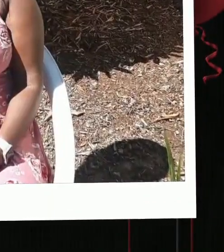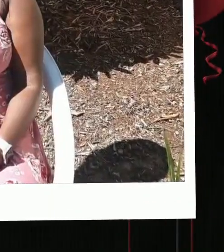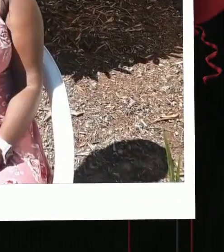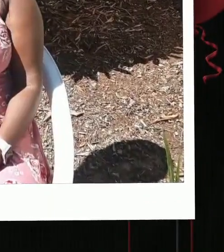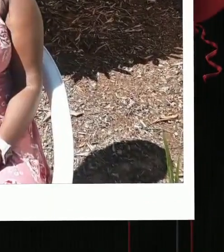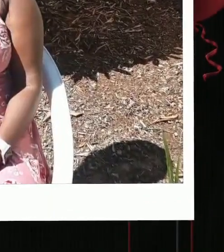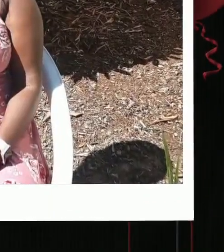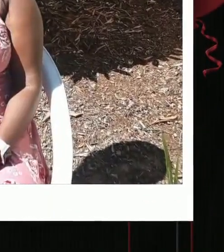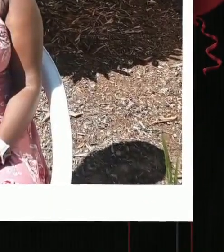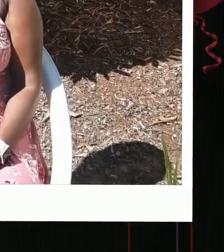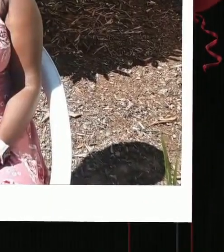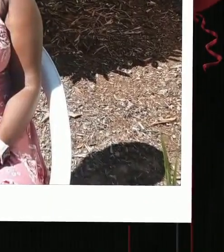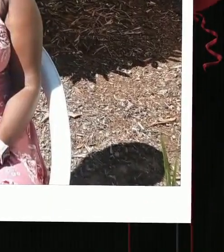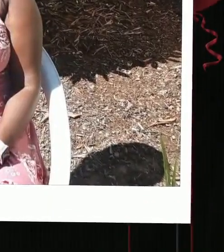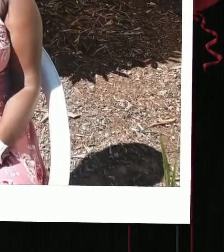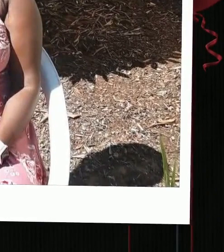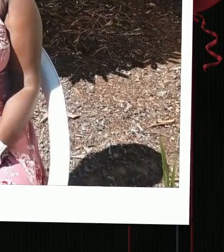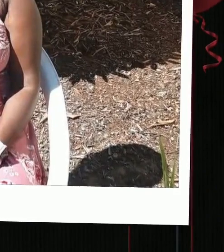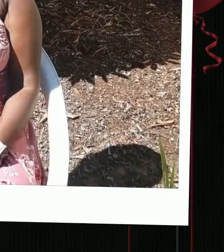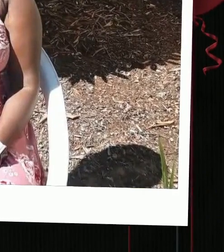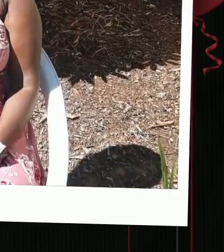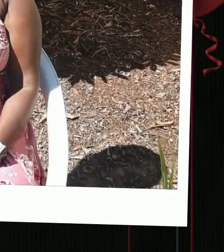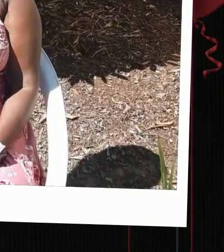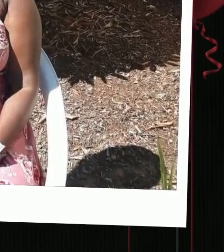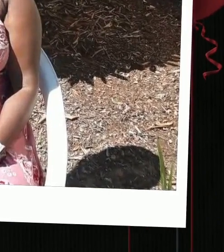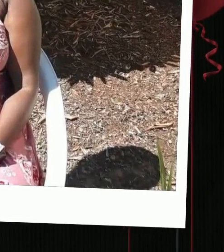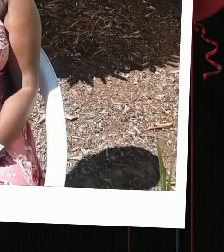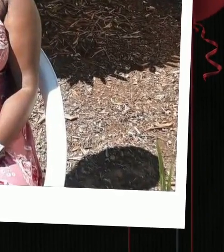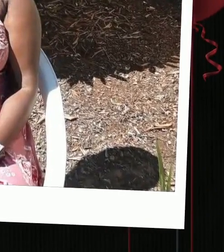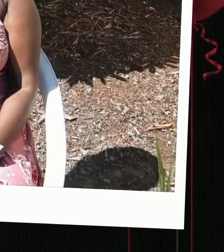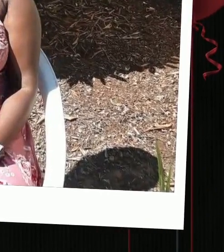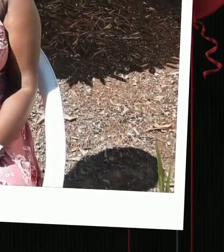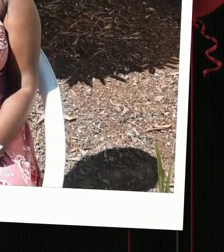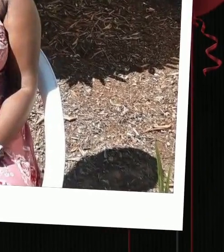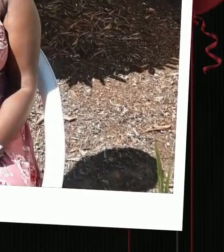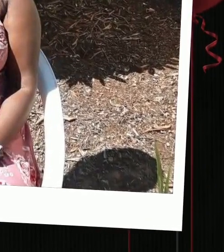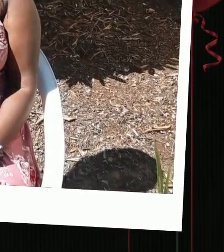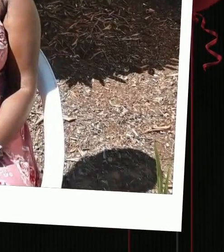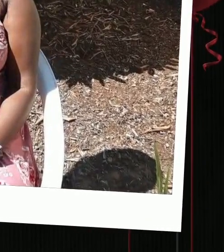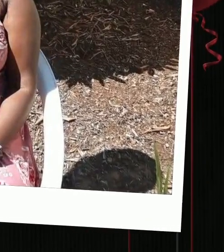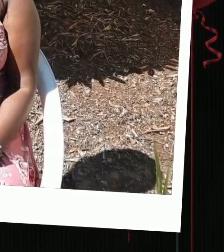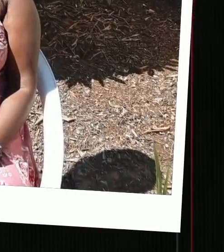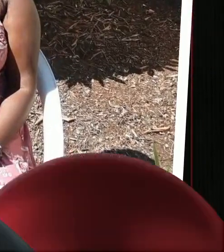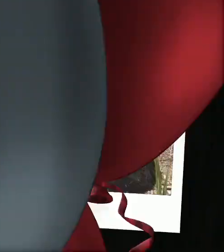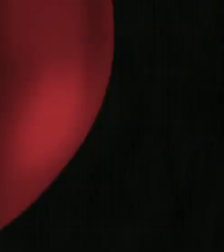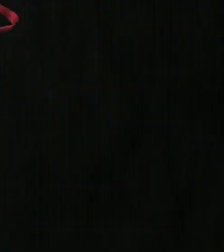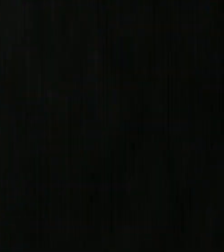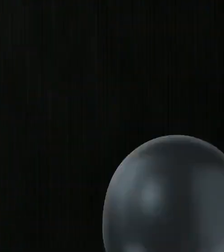Abby Ababek Yohannes Griffith, Bachelor of Arts in Human Development.